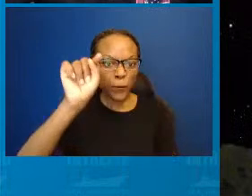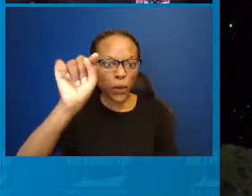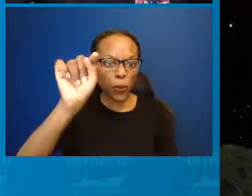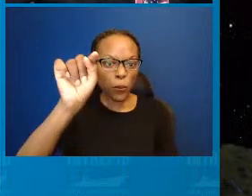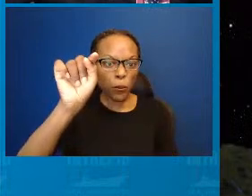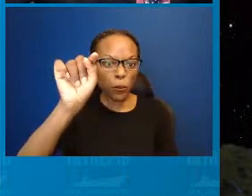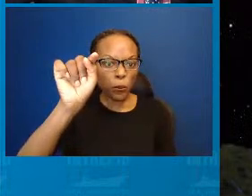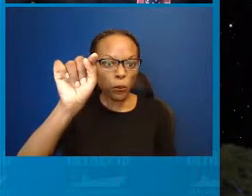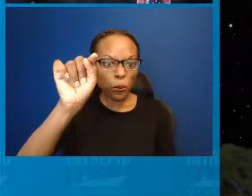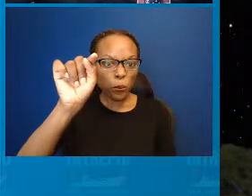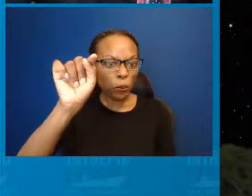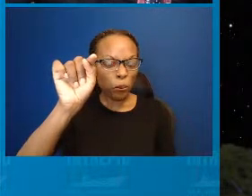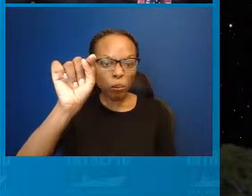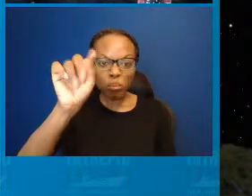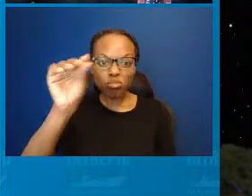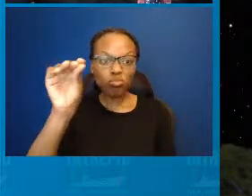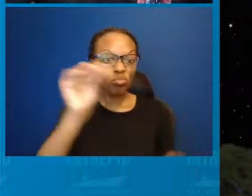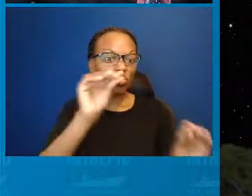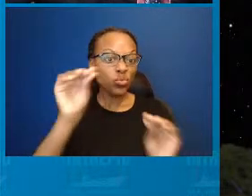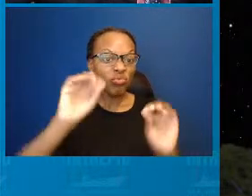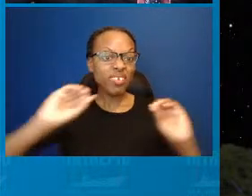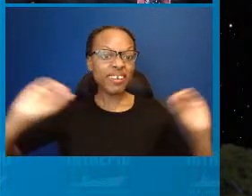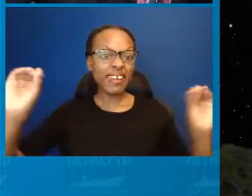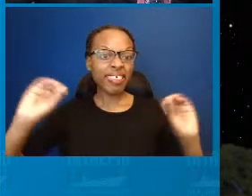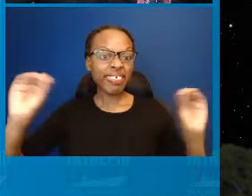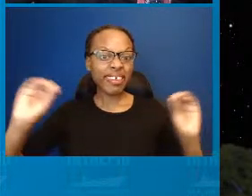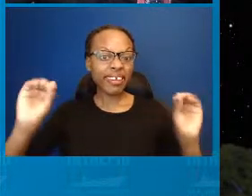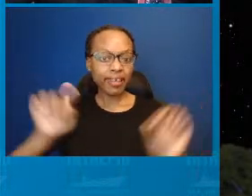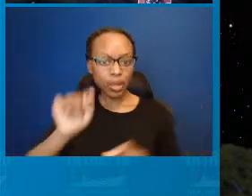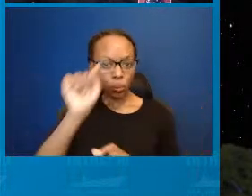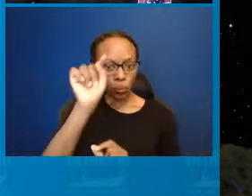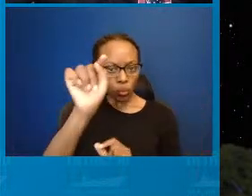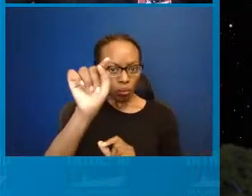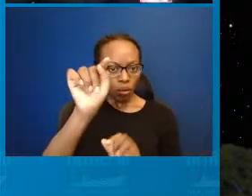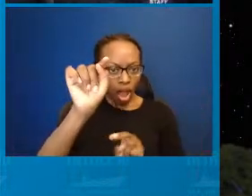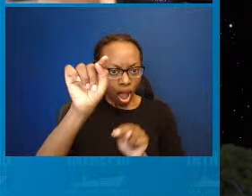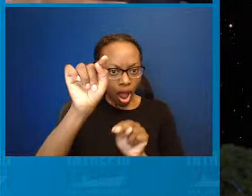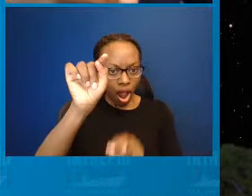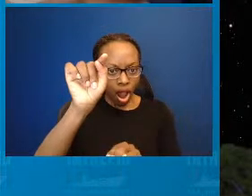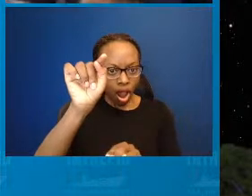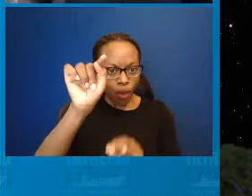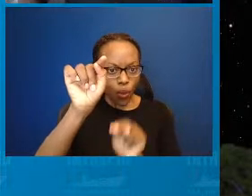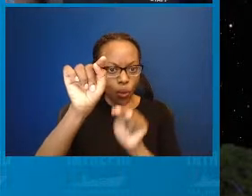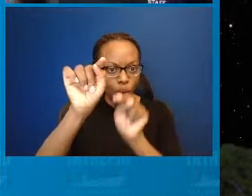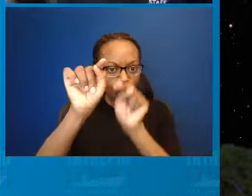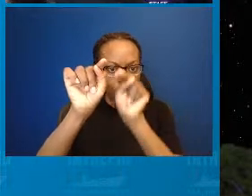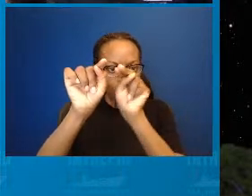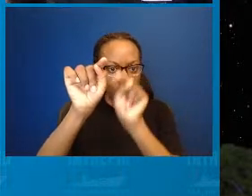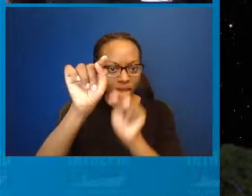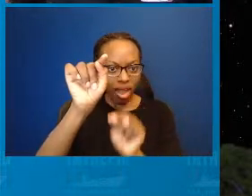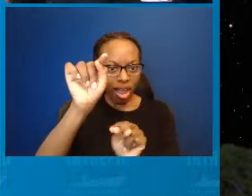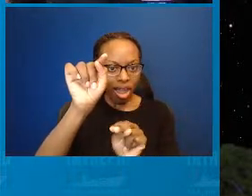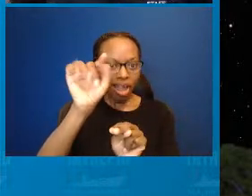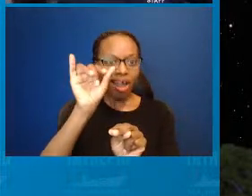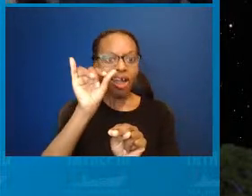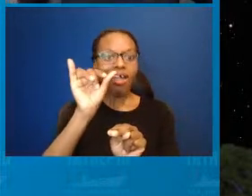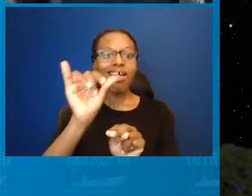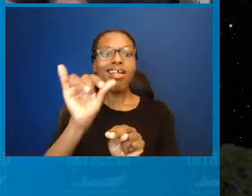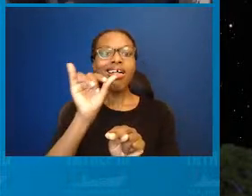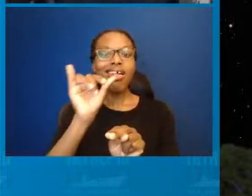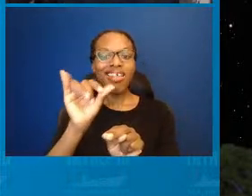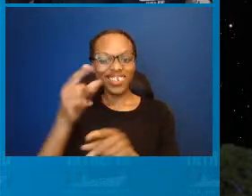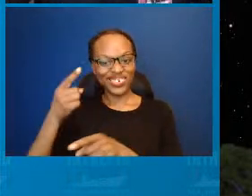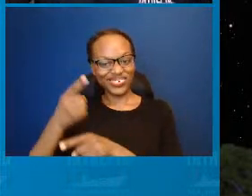its position, right in the north, right? Yes, I see some folks in the comments saying